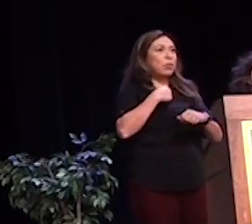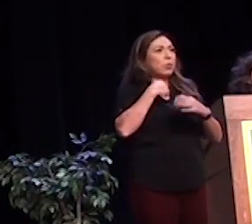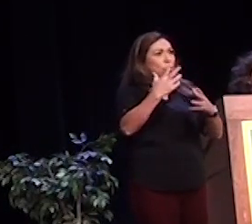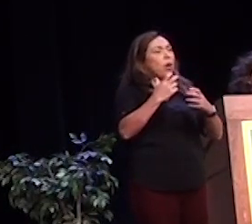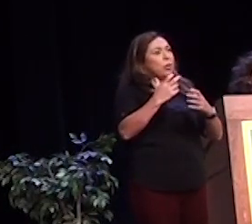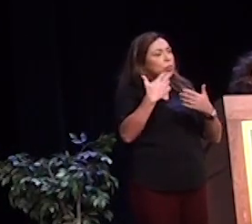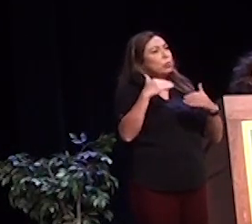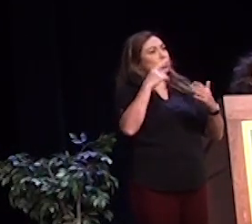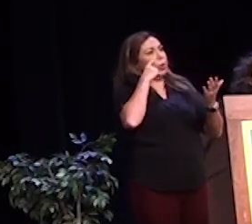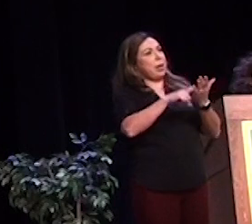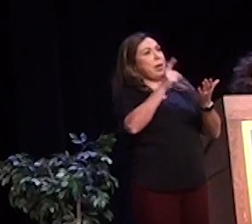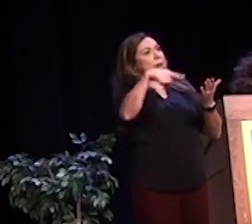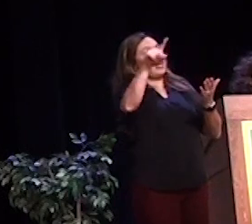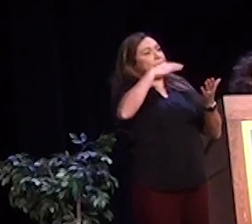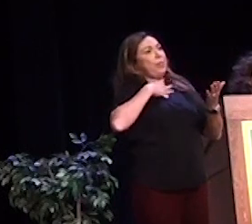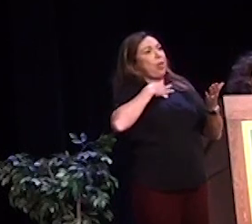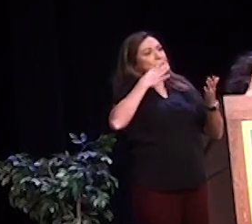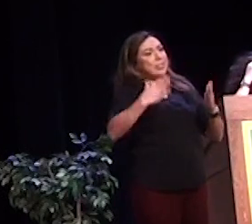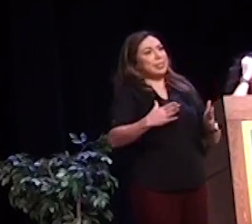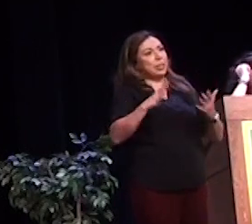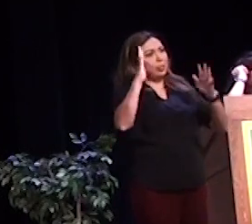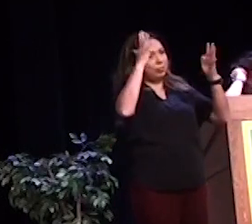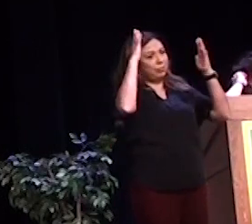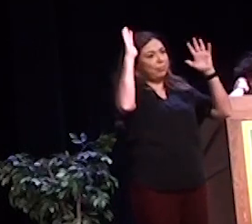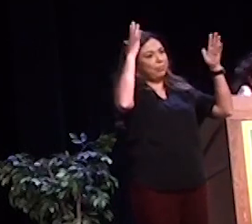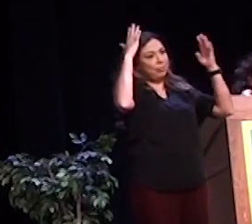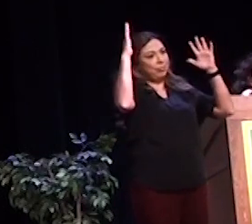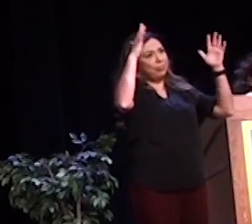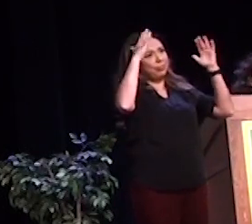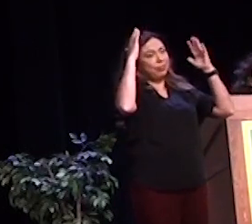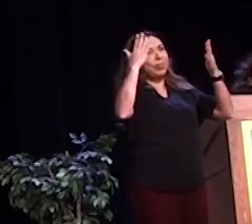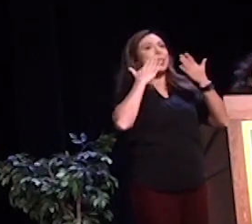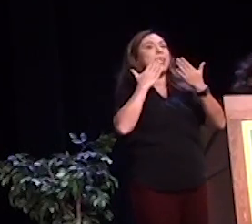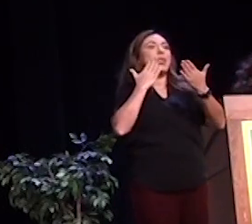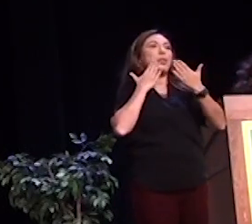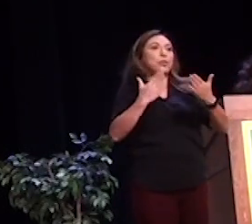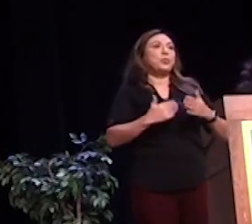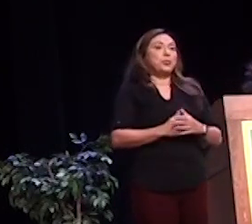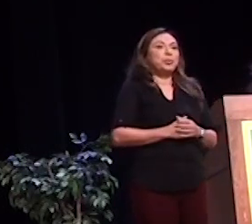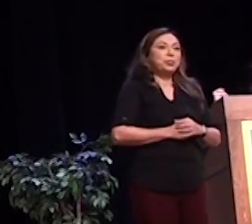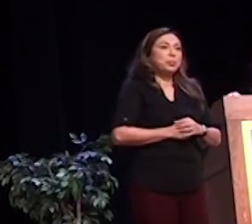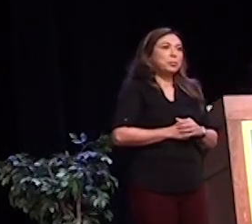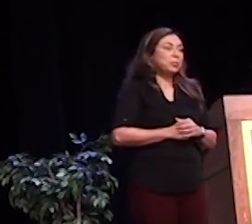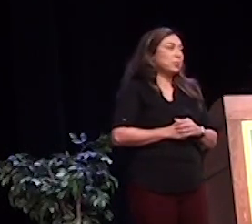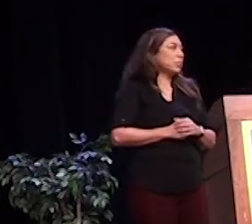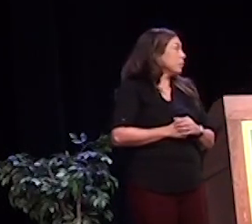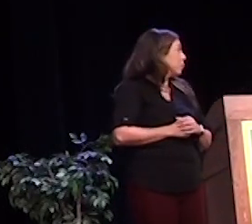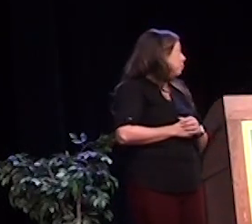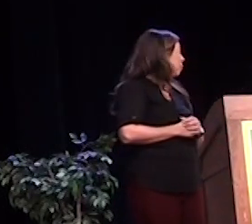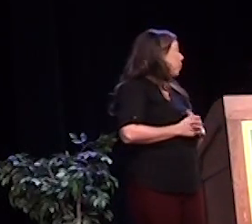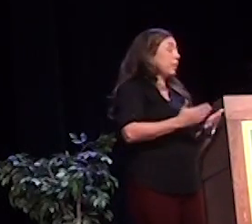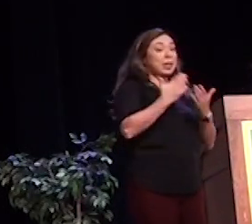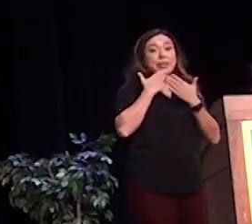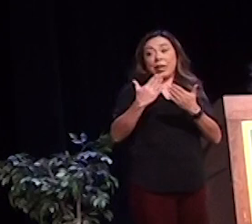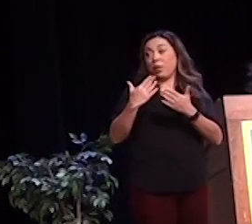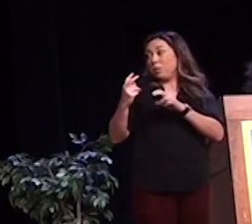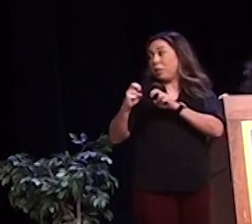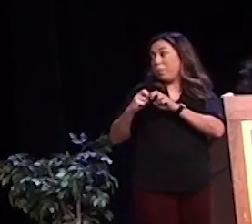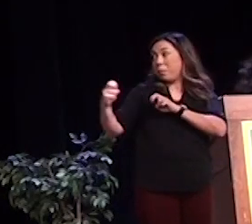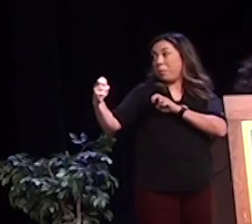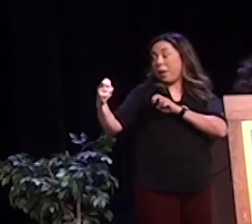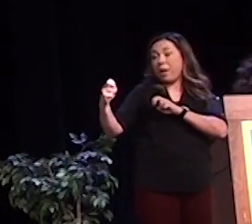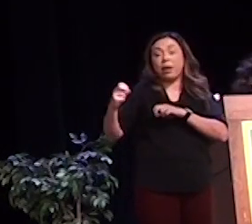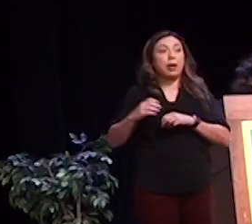want to do a round of applause for our volunteers right now. Thank you. And thank you to our